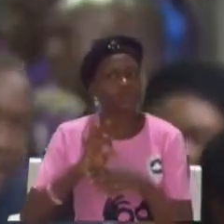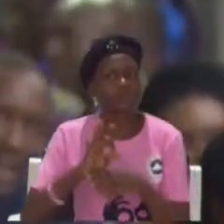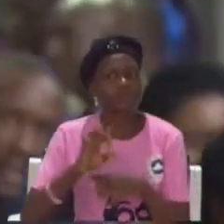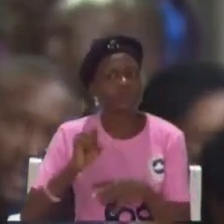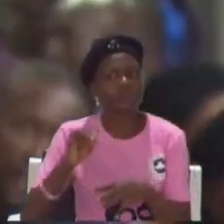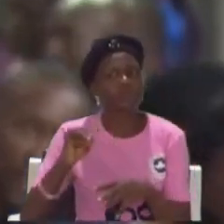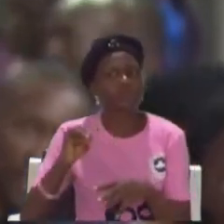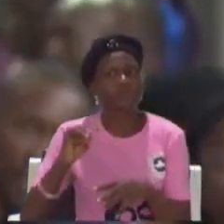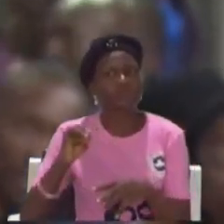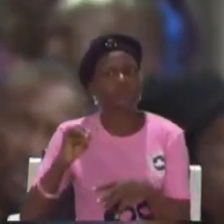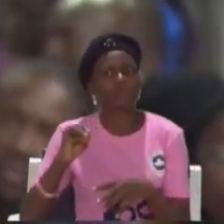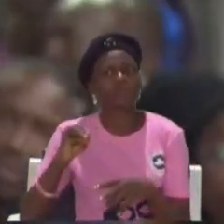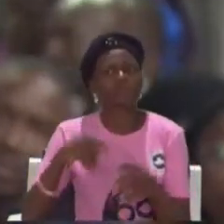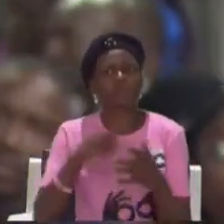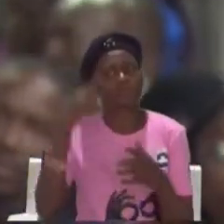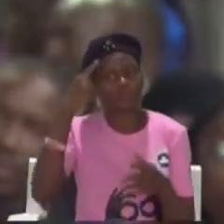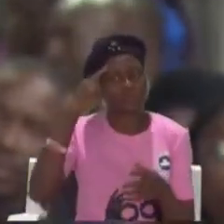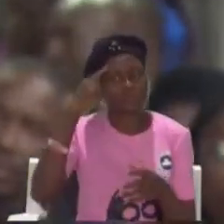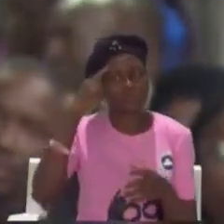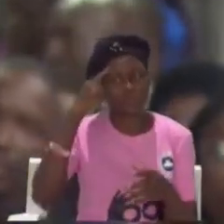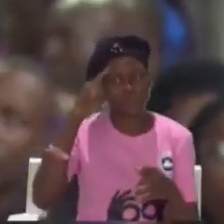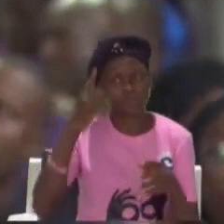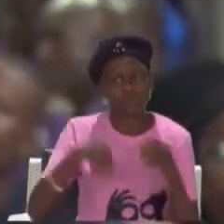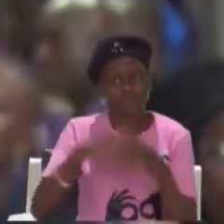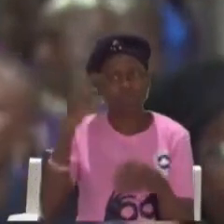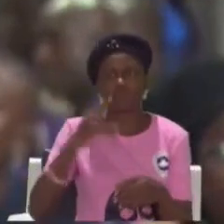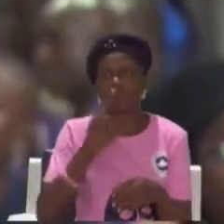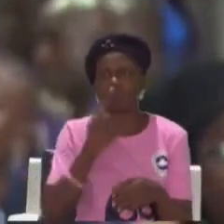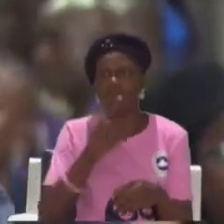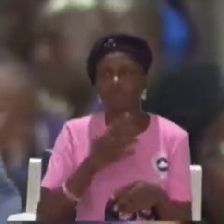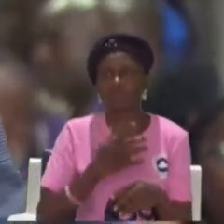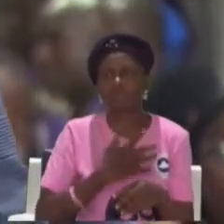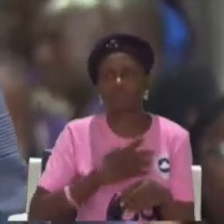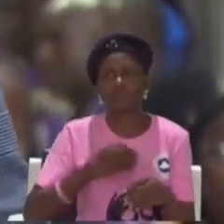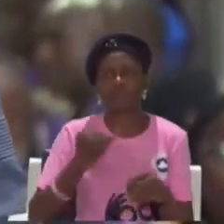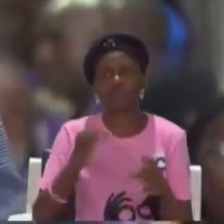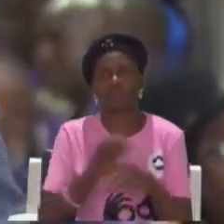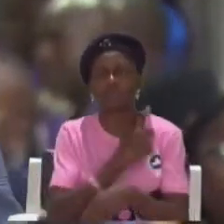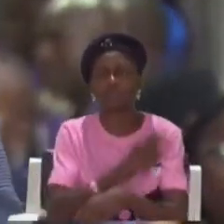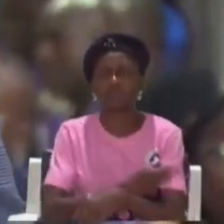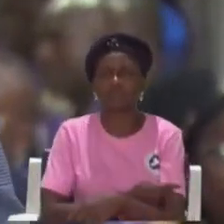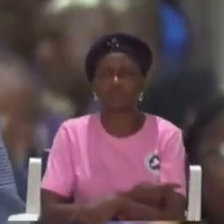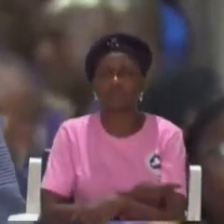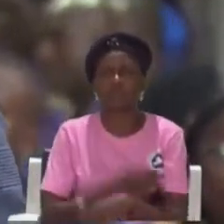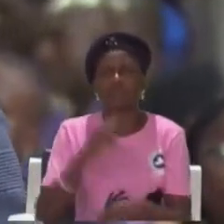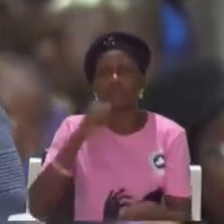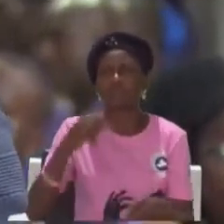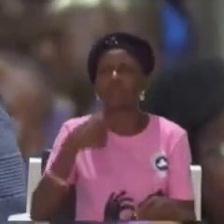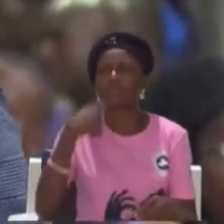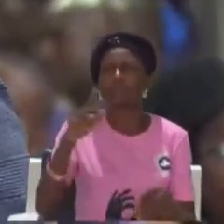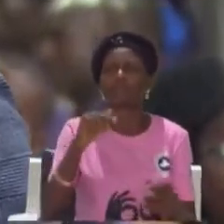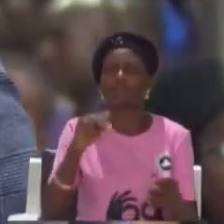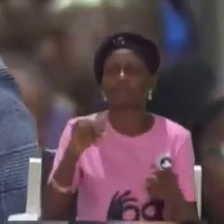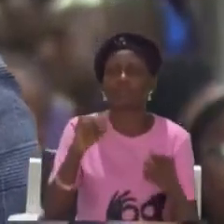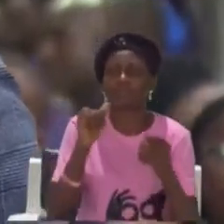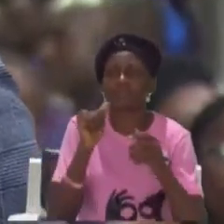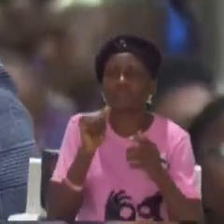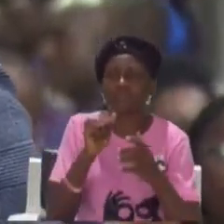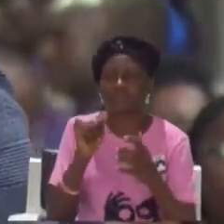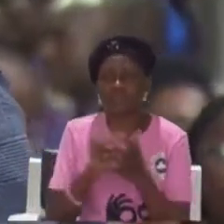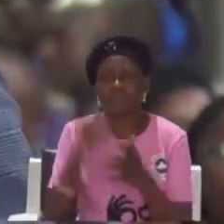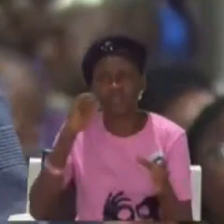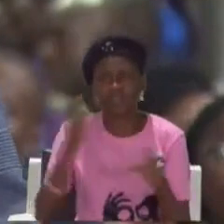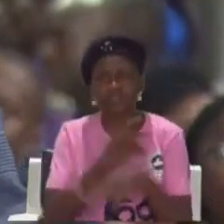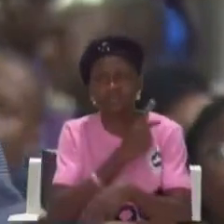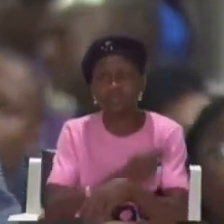this thought popped into my mind and it was straight out of my mouth. And I said, maybe you're pregnant. And she gave me that look that only wives can give husbands,